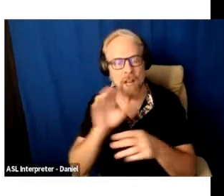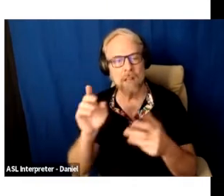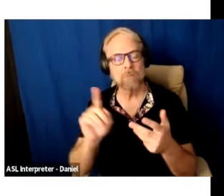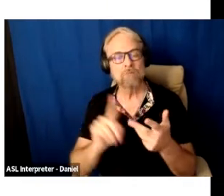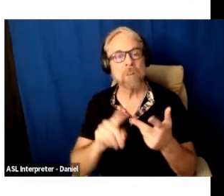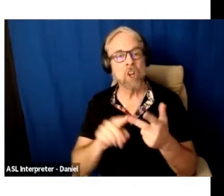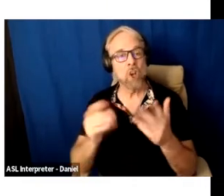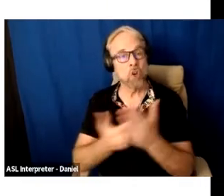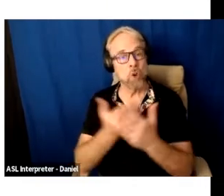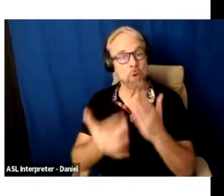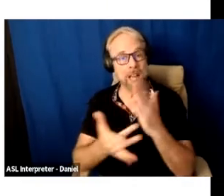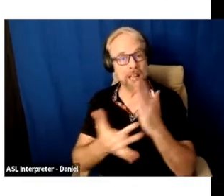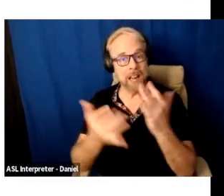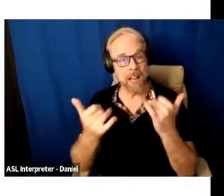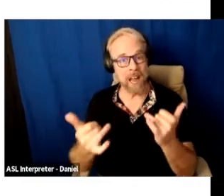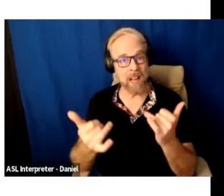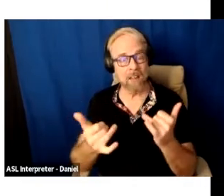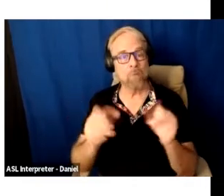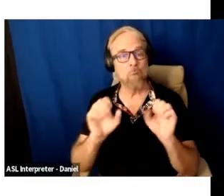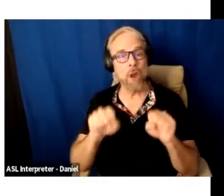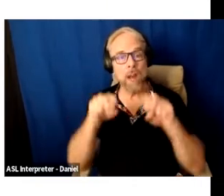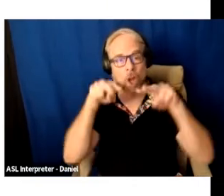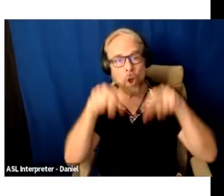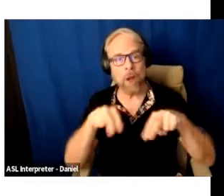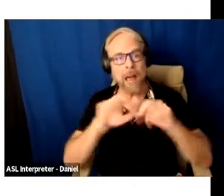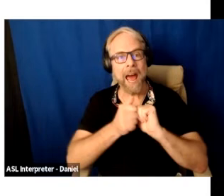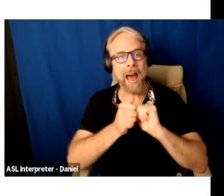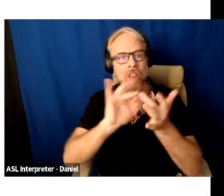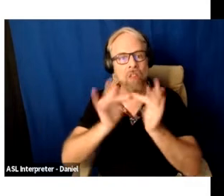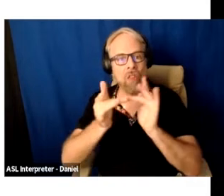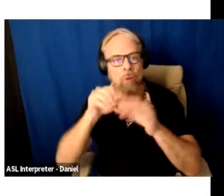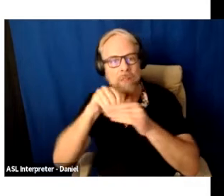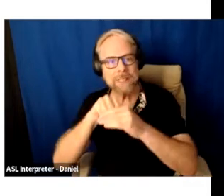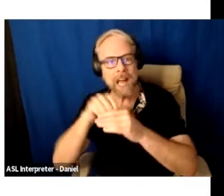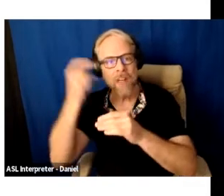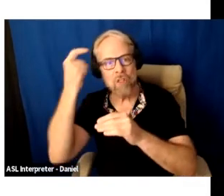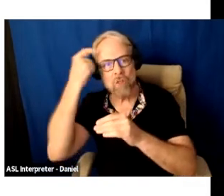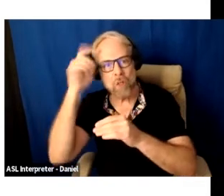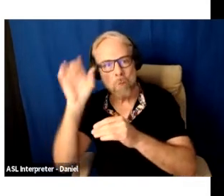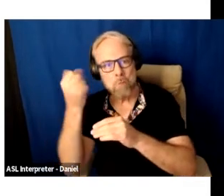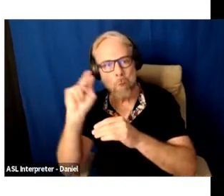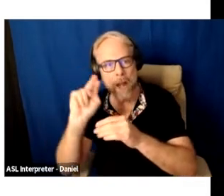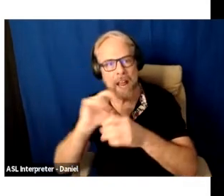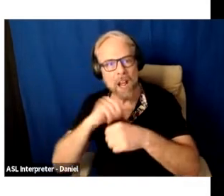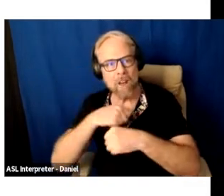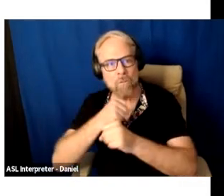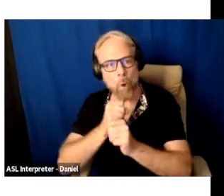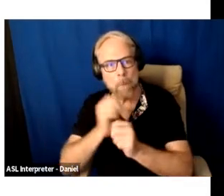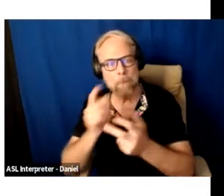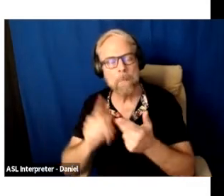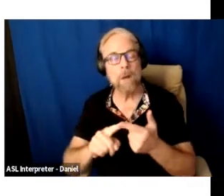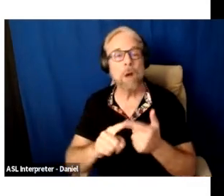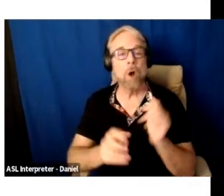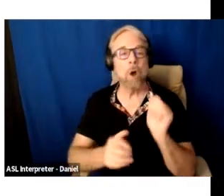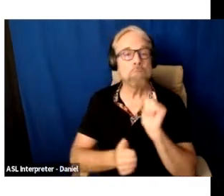newest technologies allow us to look at how the networks inside the brain actually form. In most